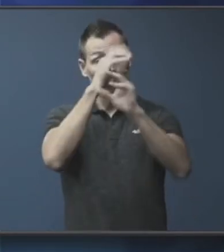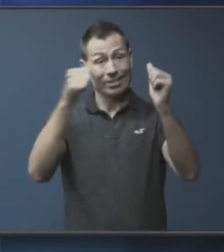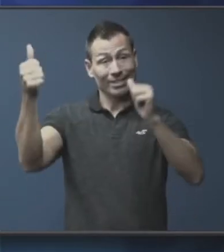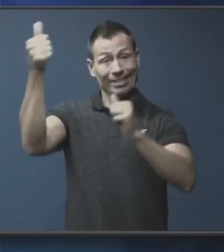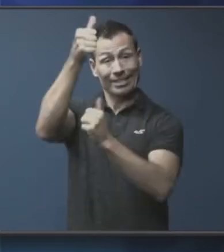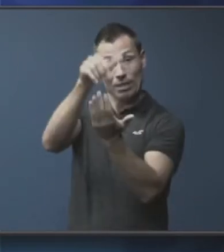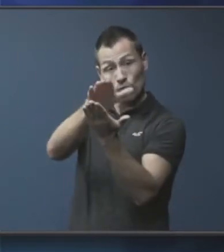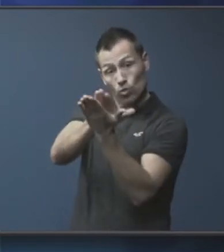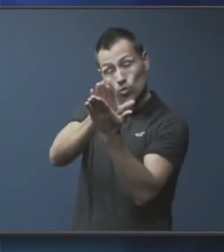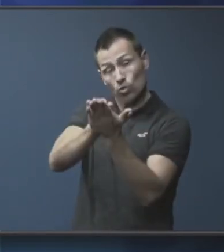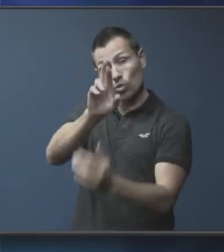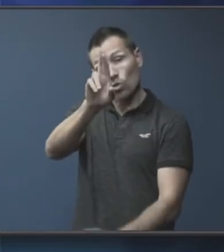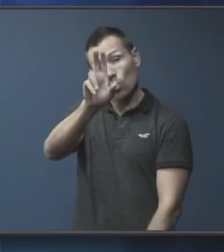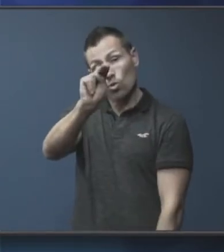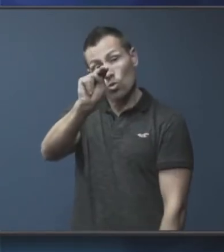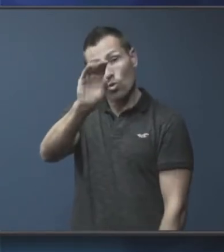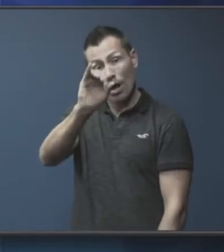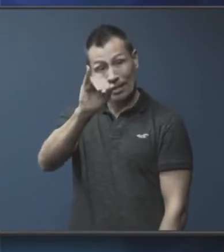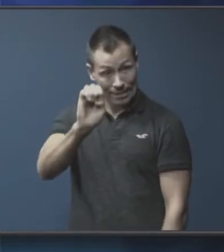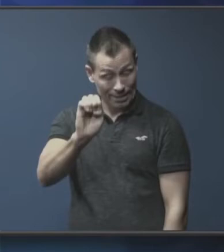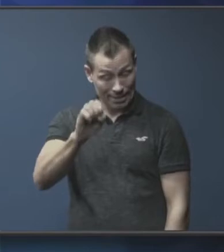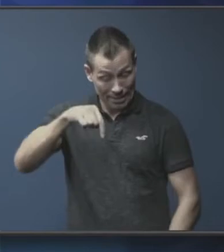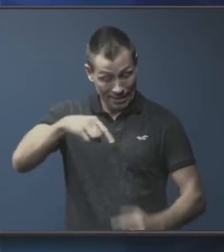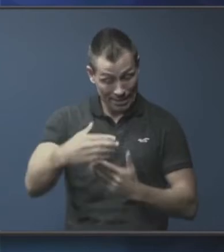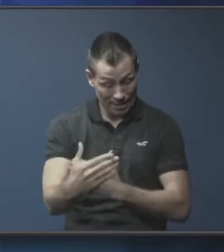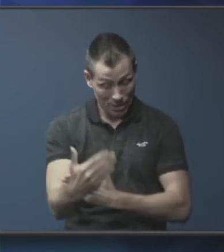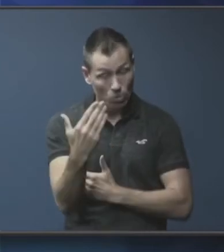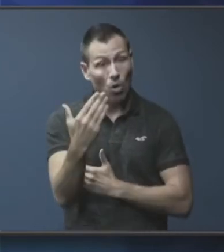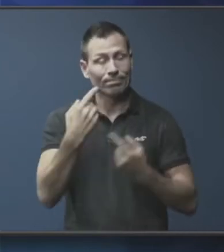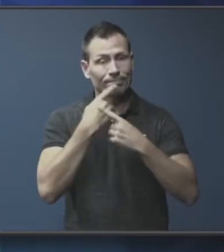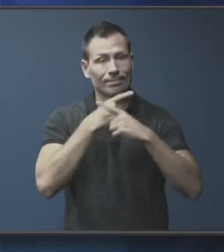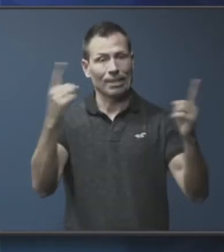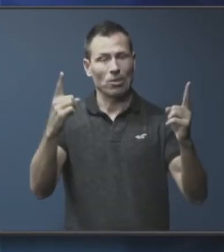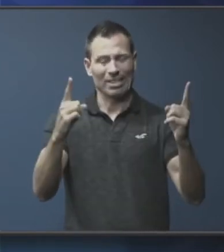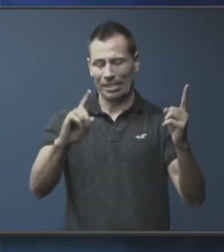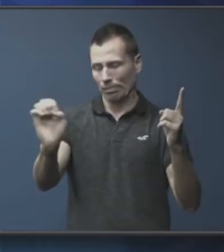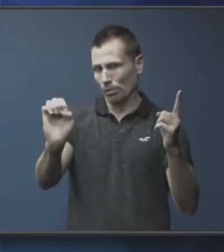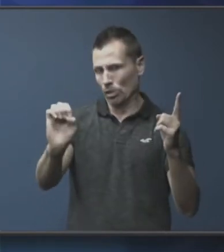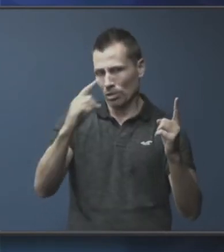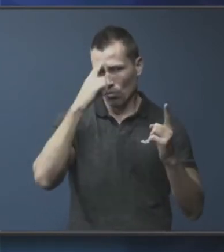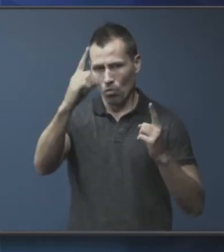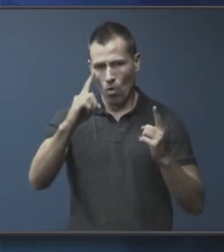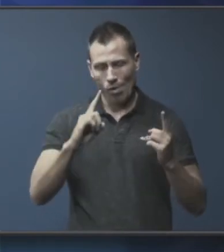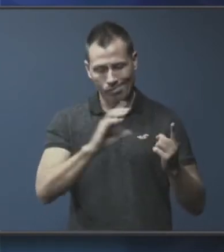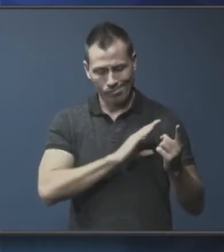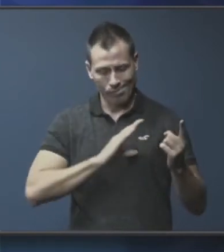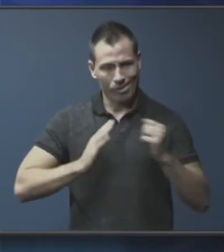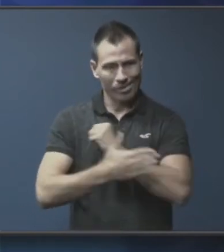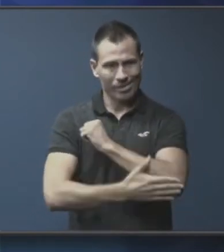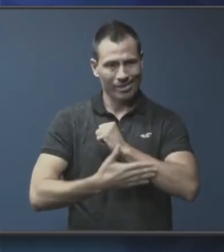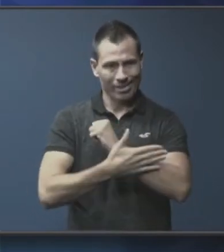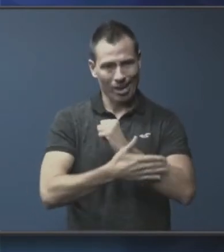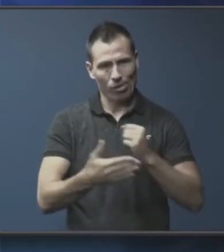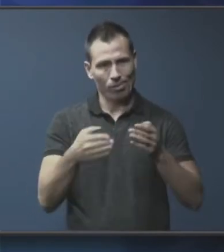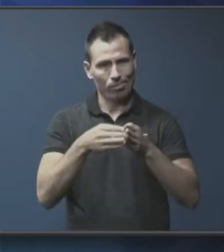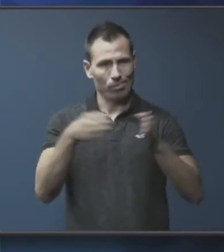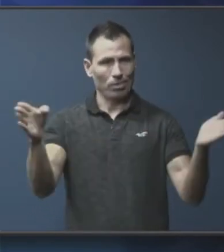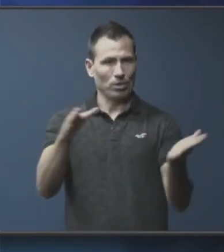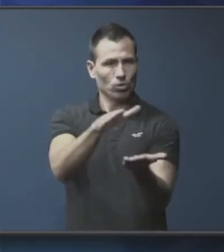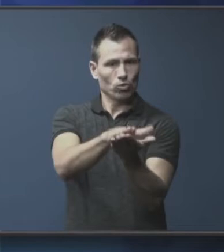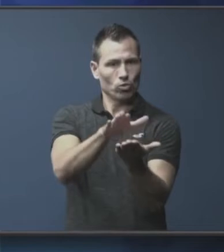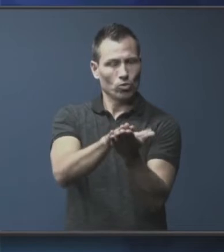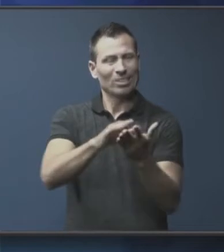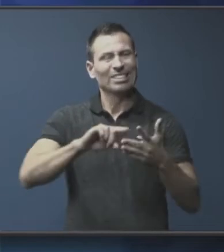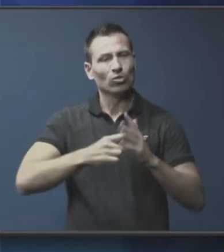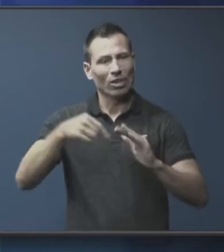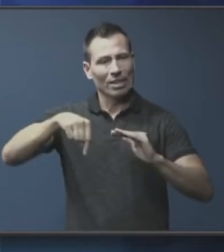state of emergency for Broward County Public Schools effective at 6 a.m. this morning. The reason why we do that, because it